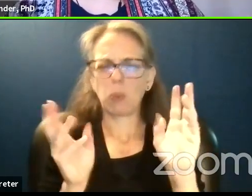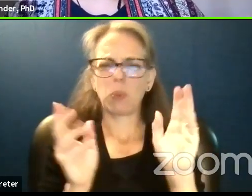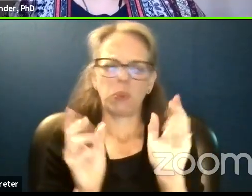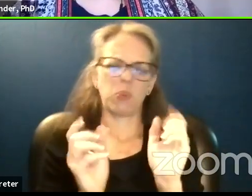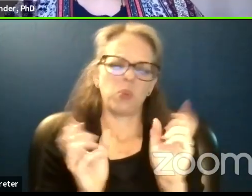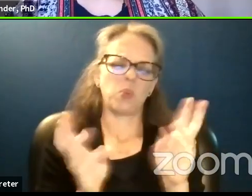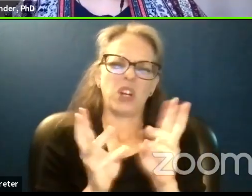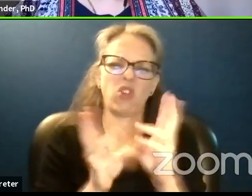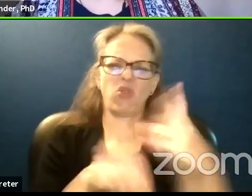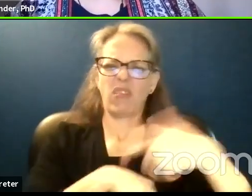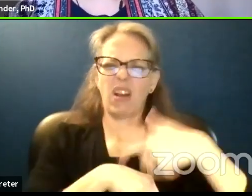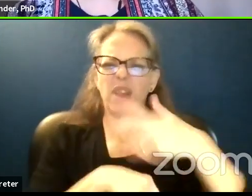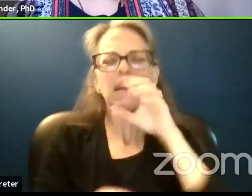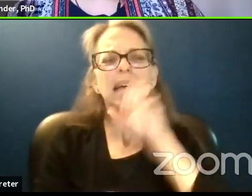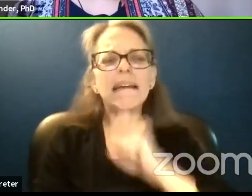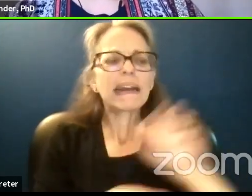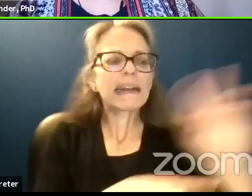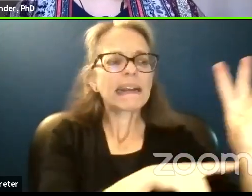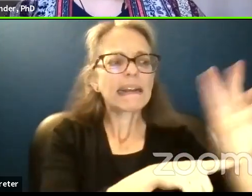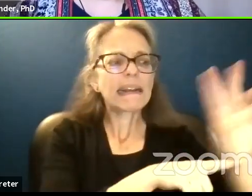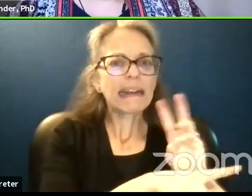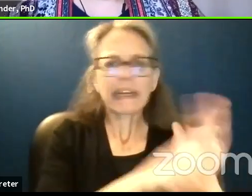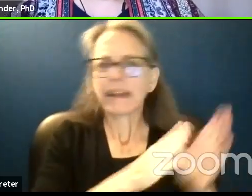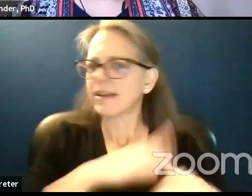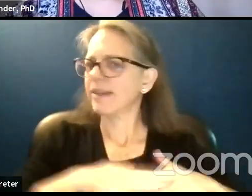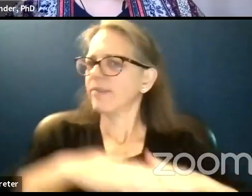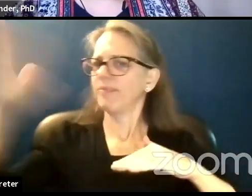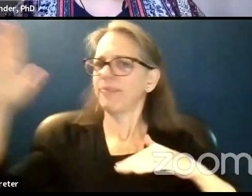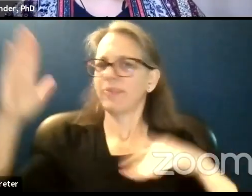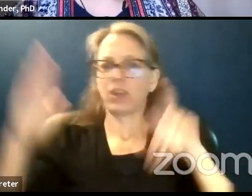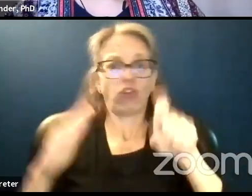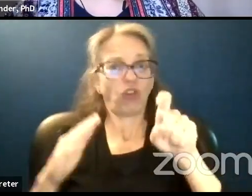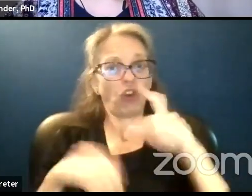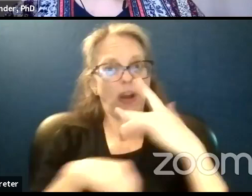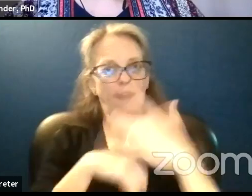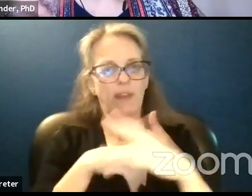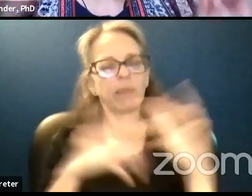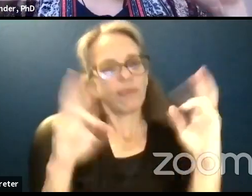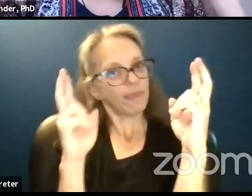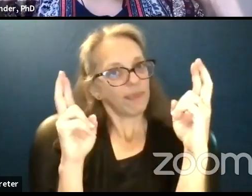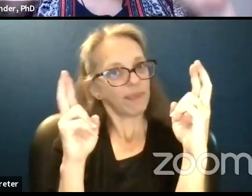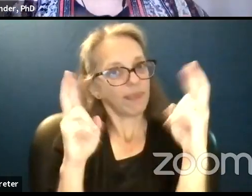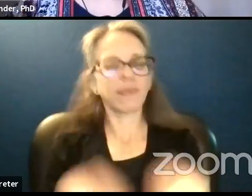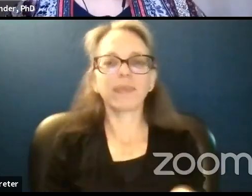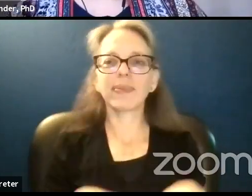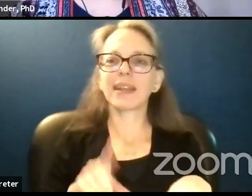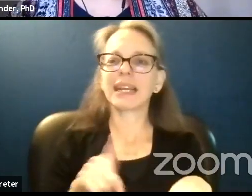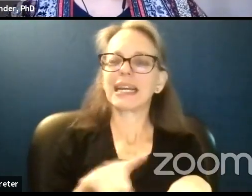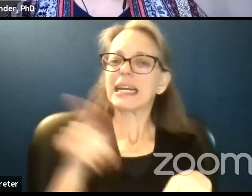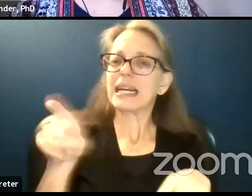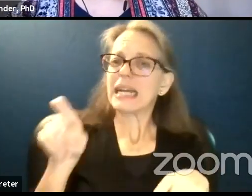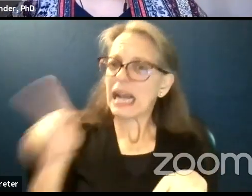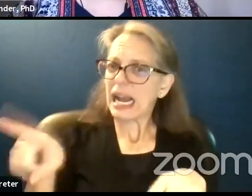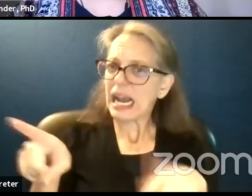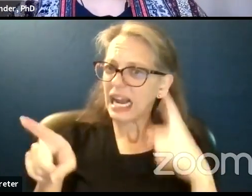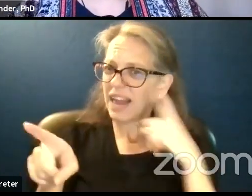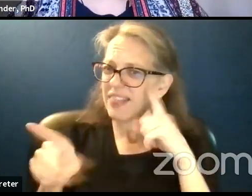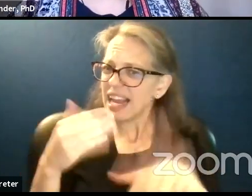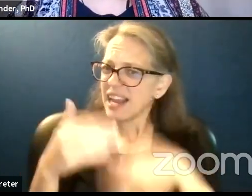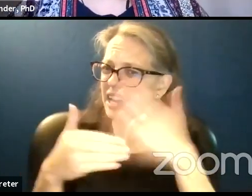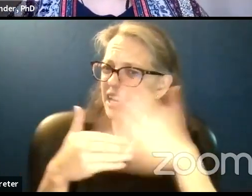age 6 months all the way up. Fingers crossed. Michelle, do you think they're going to be, is the next phase going to